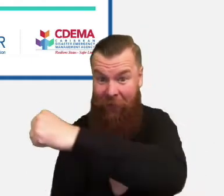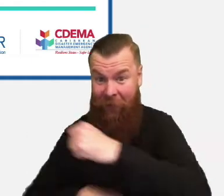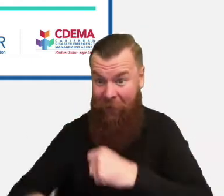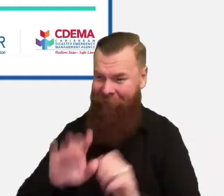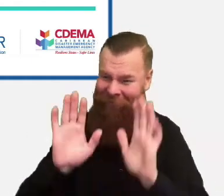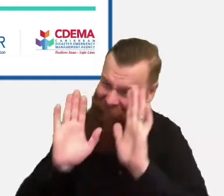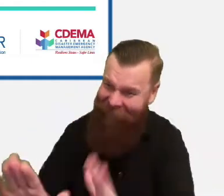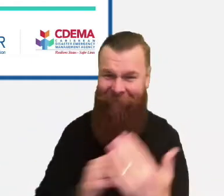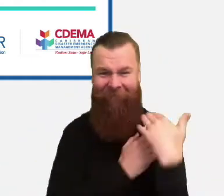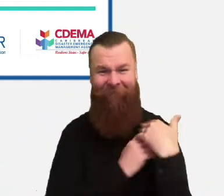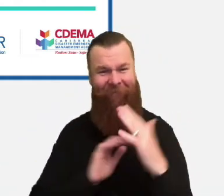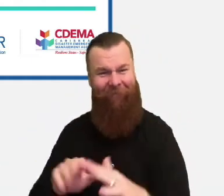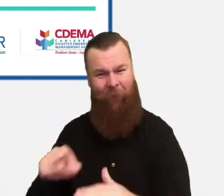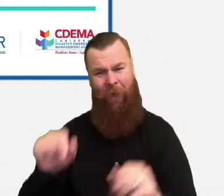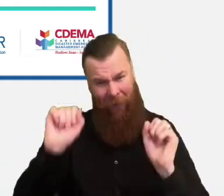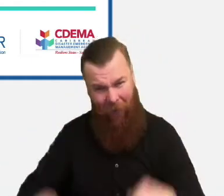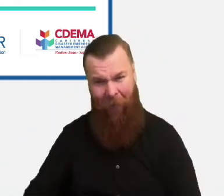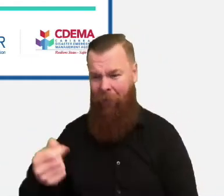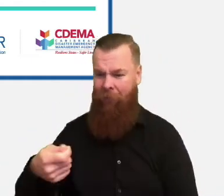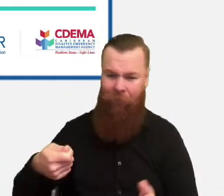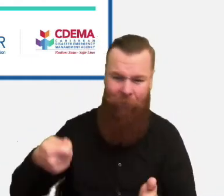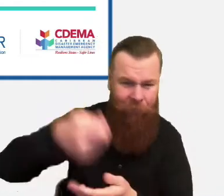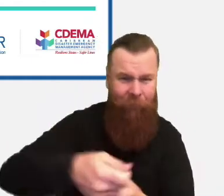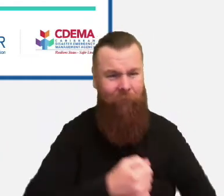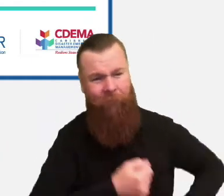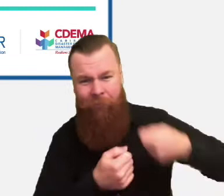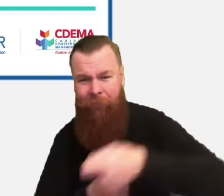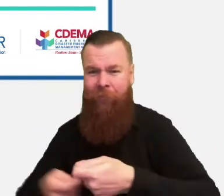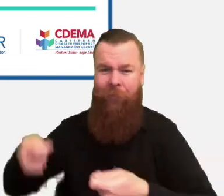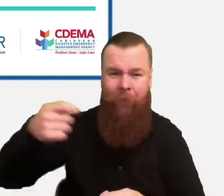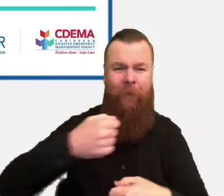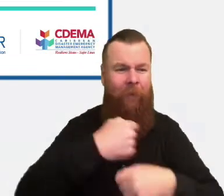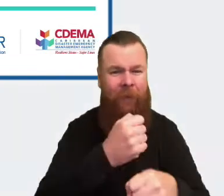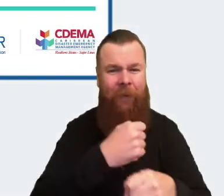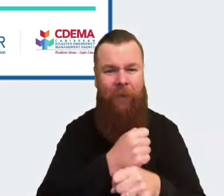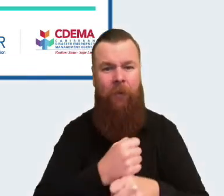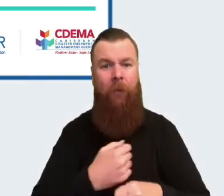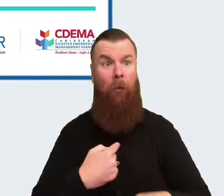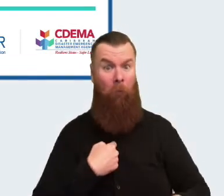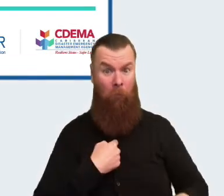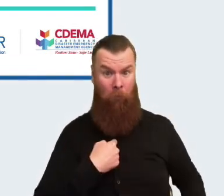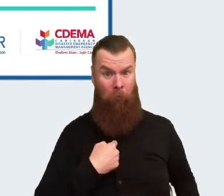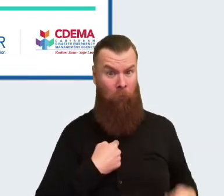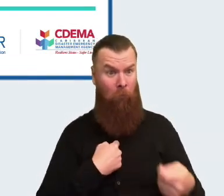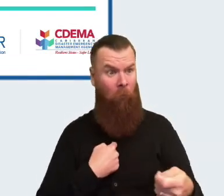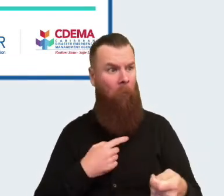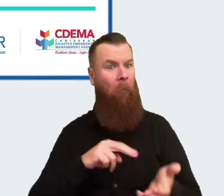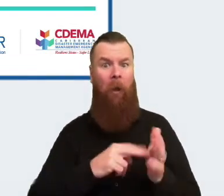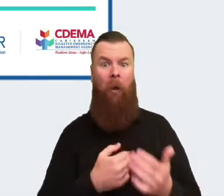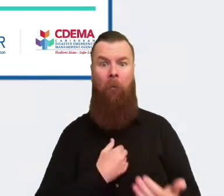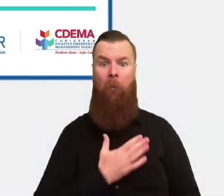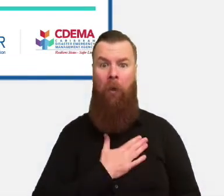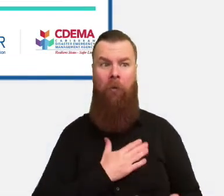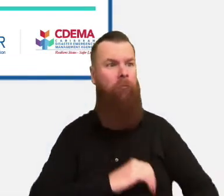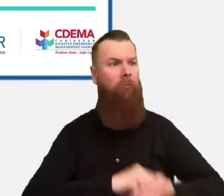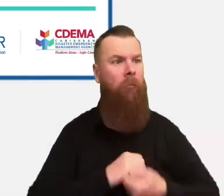if you like, the community force that meant that the vandalism was significantly reduced. And of course, without vandalism,